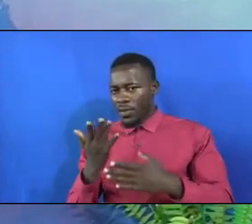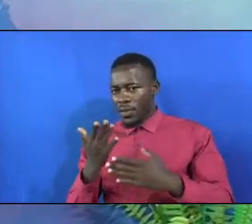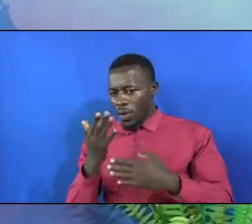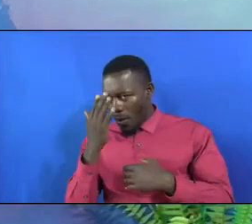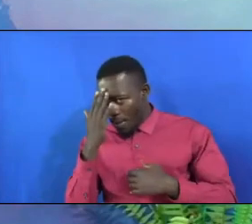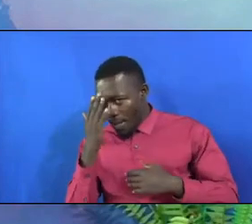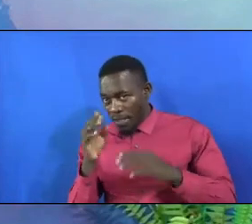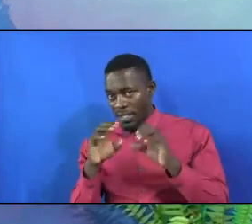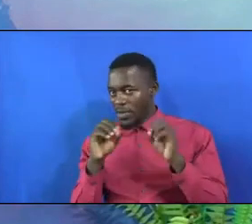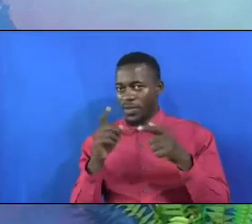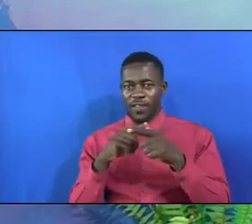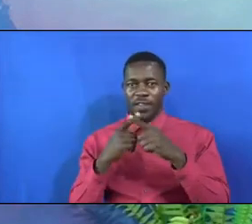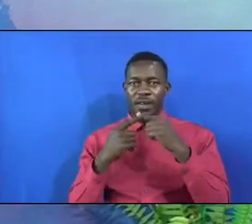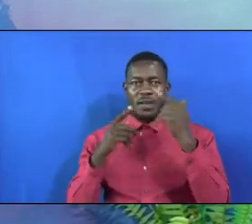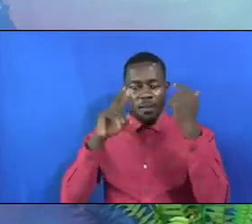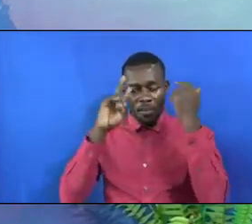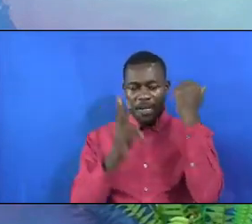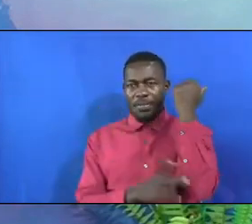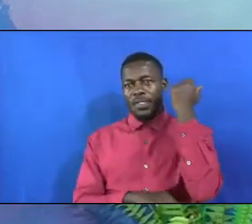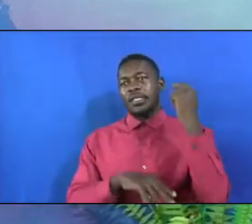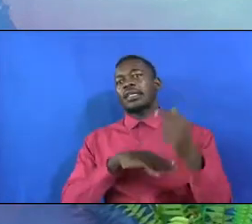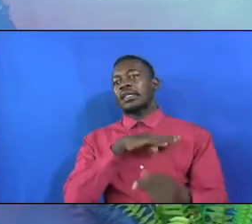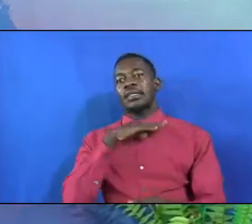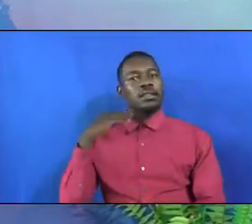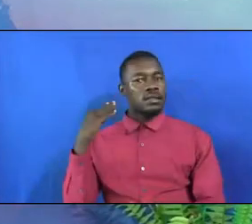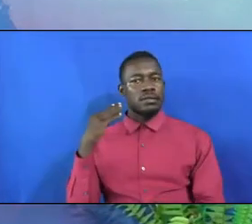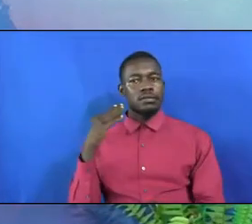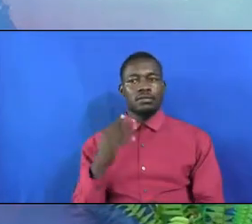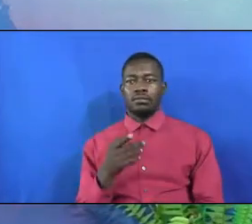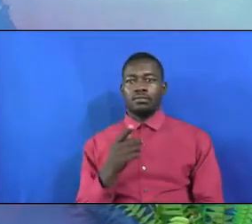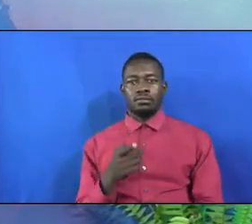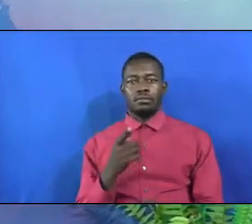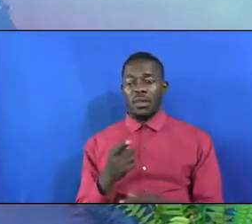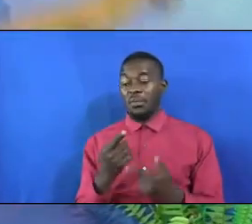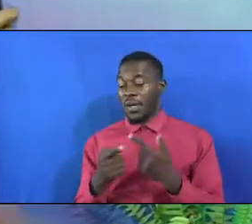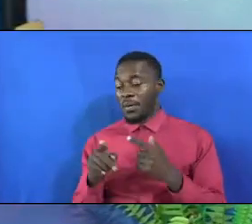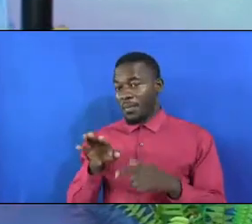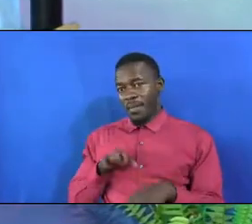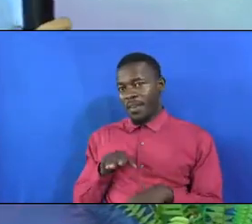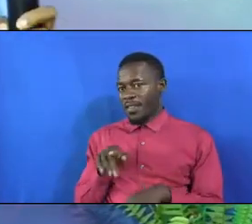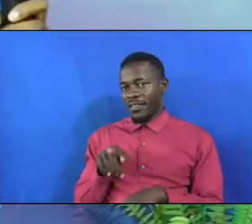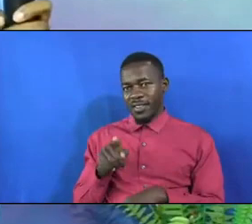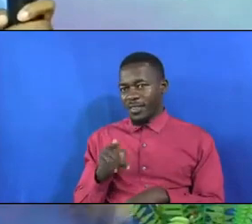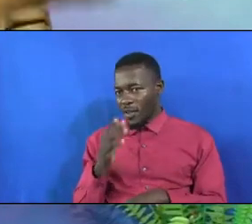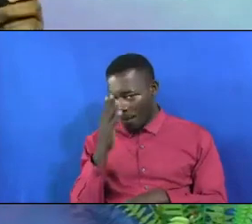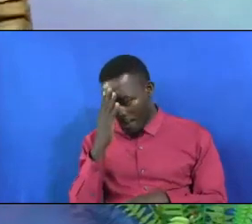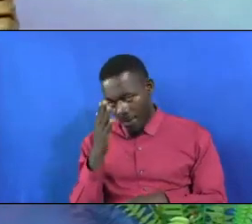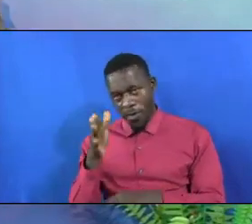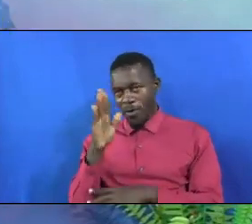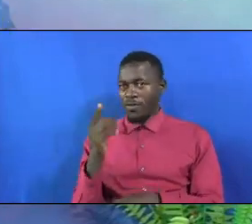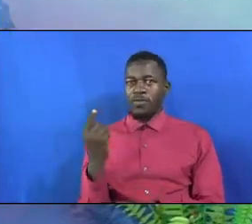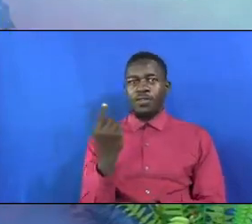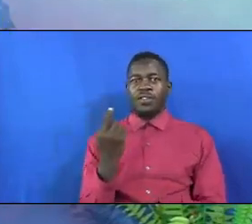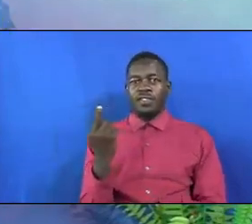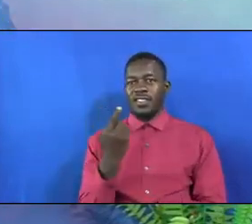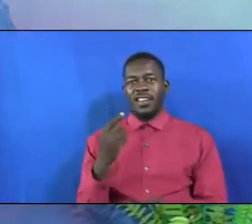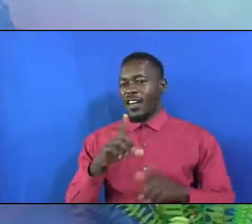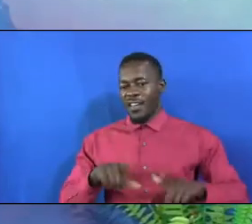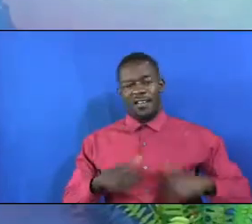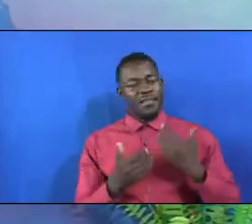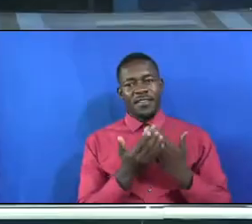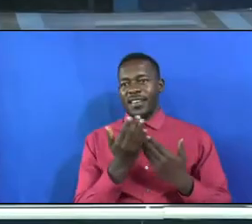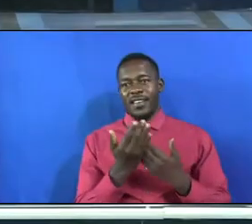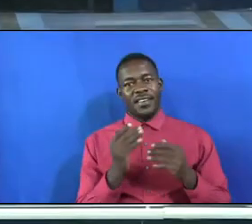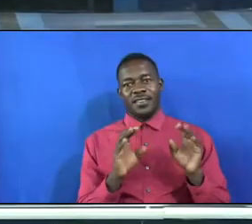what? They chose. They better lose their own life but honor God. Do you remember that statement that